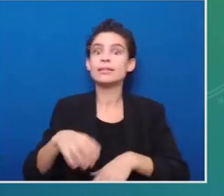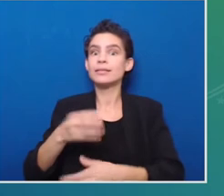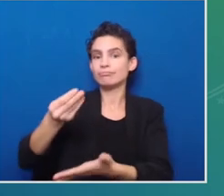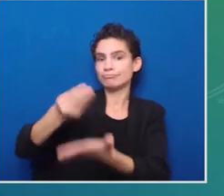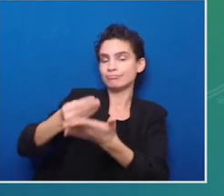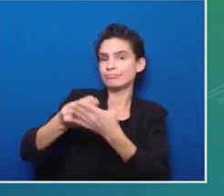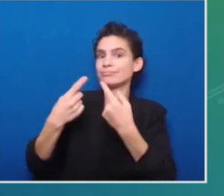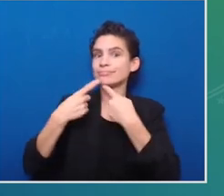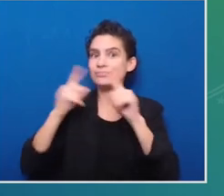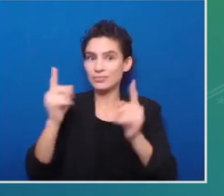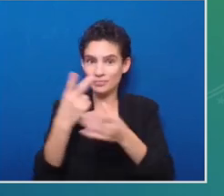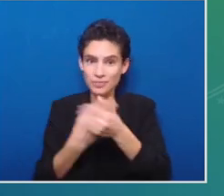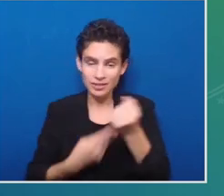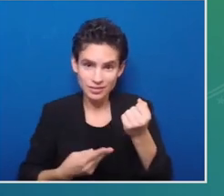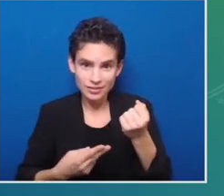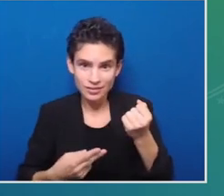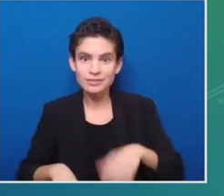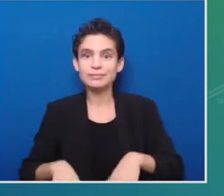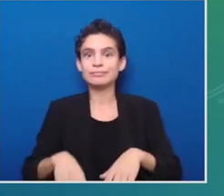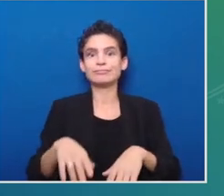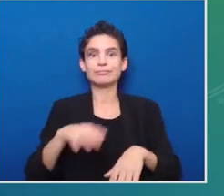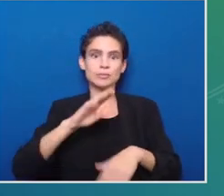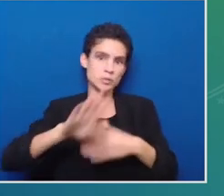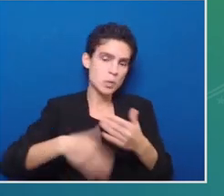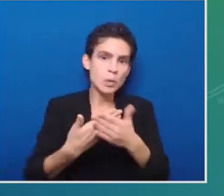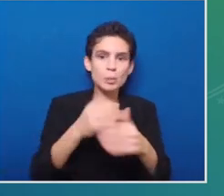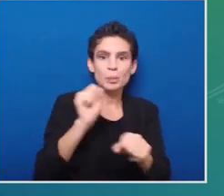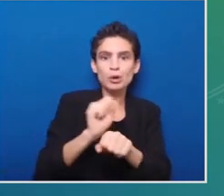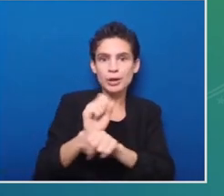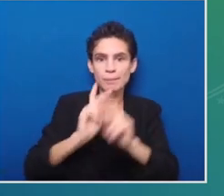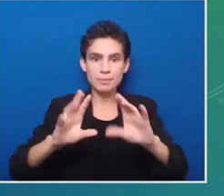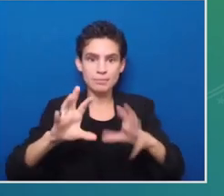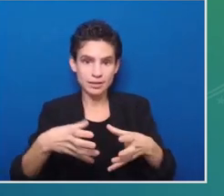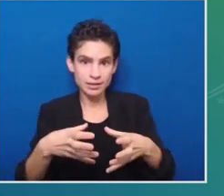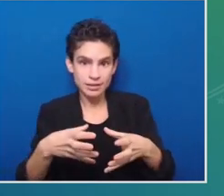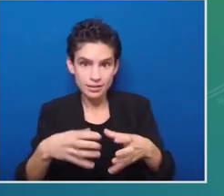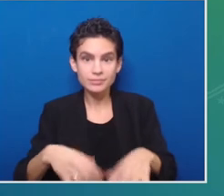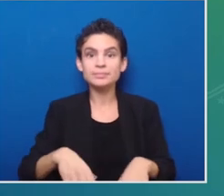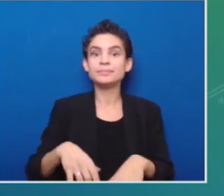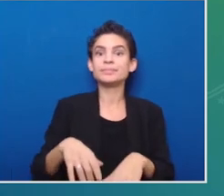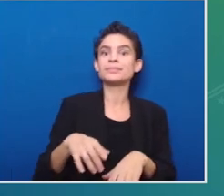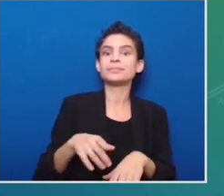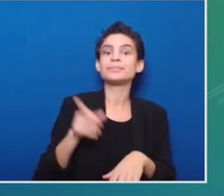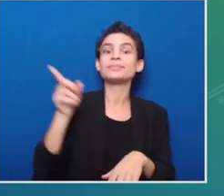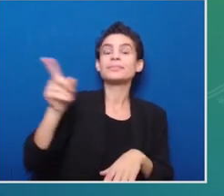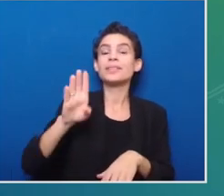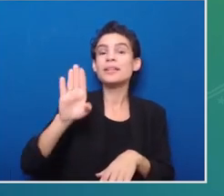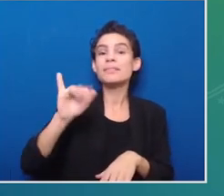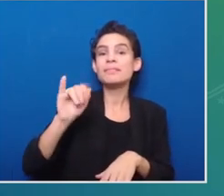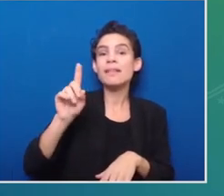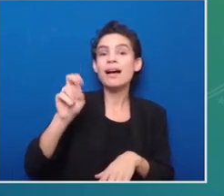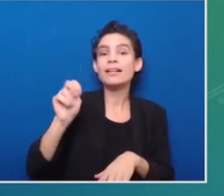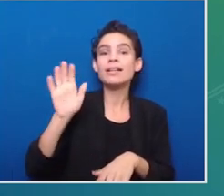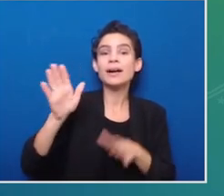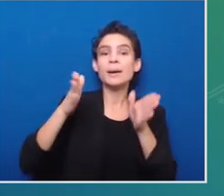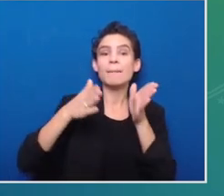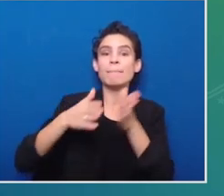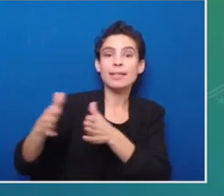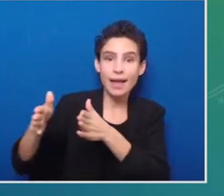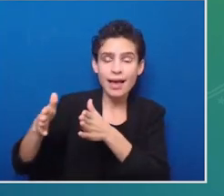all people. The Build Back Better plan is poised to breathe new life into the Council on Environmental